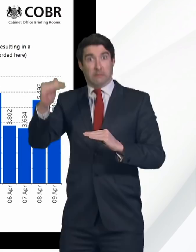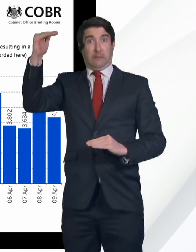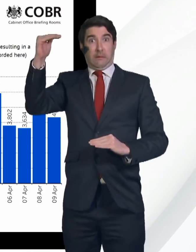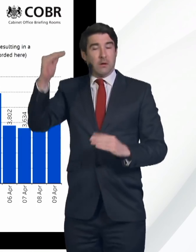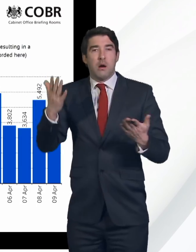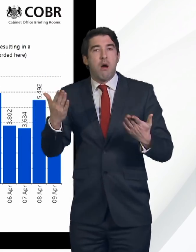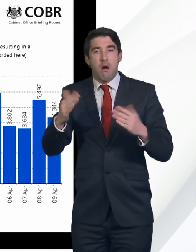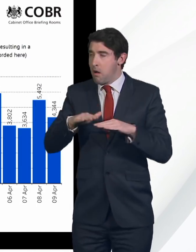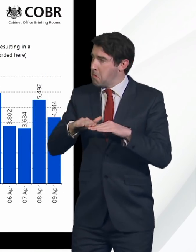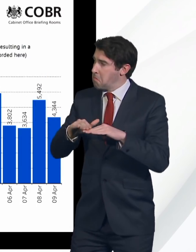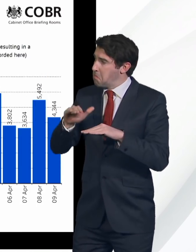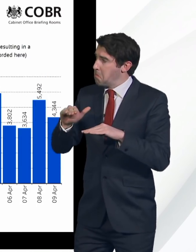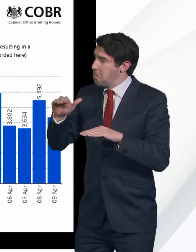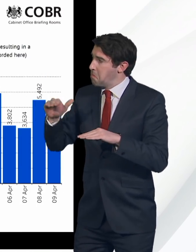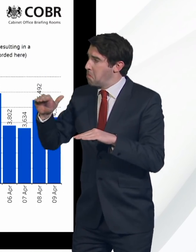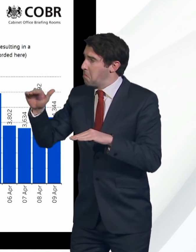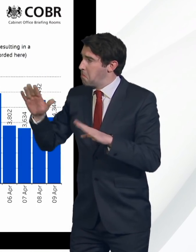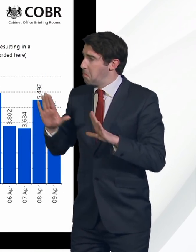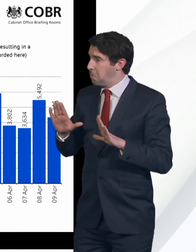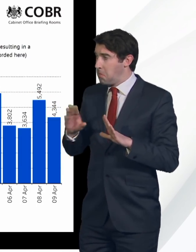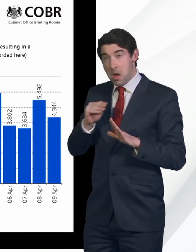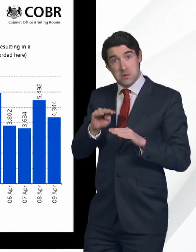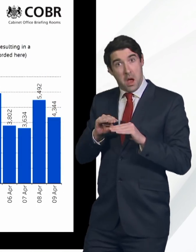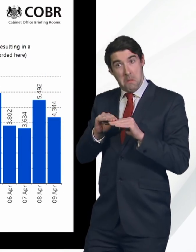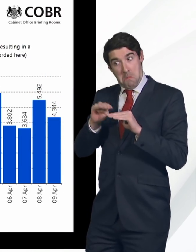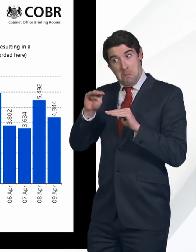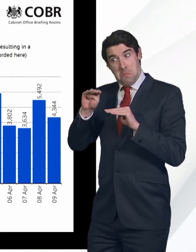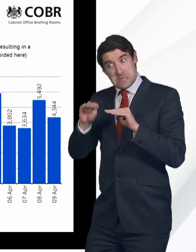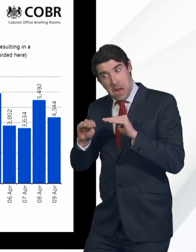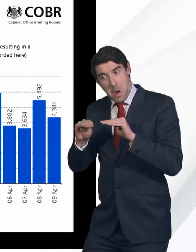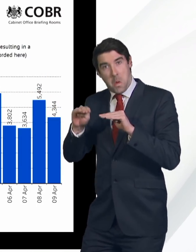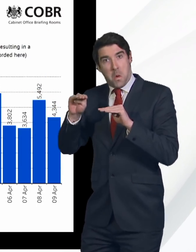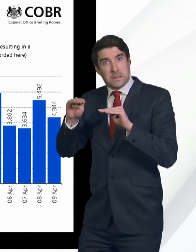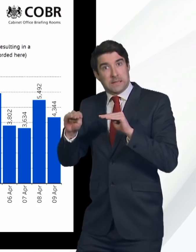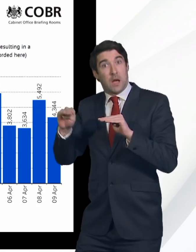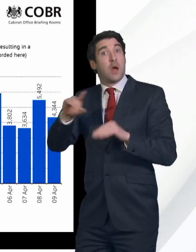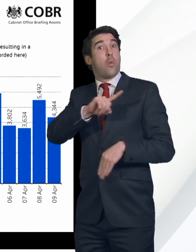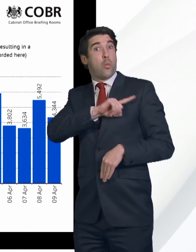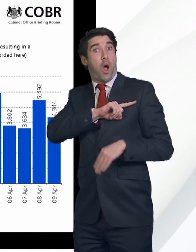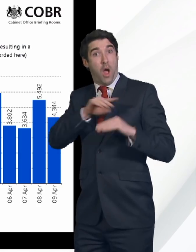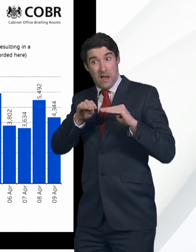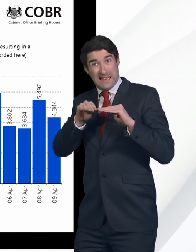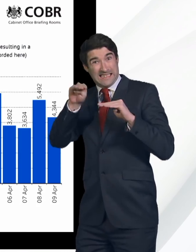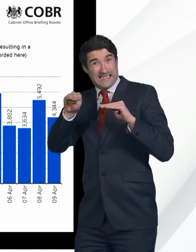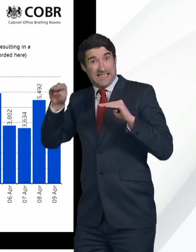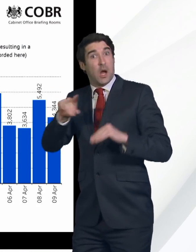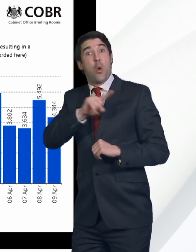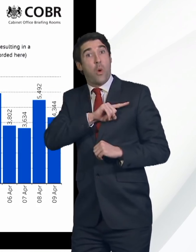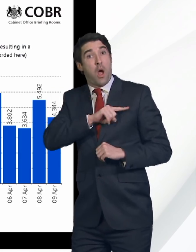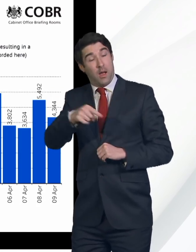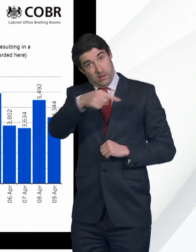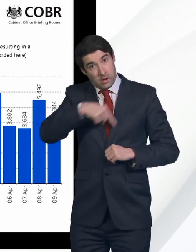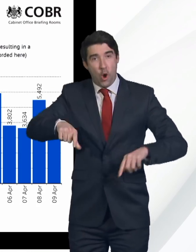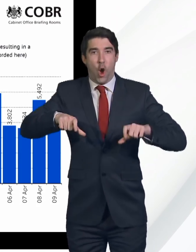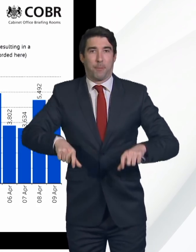high. And if anything, there might even be some flattening. That is because of what we're all doing with social distancing. If